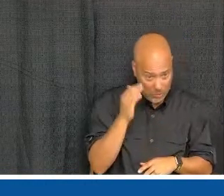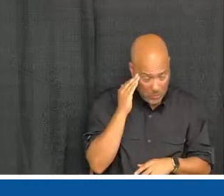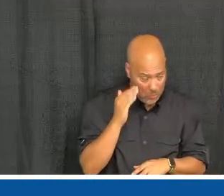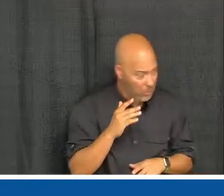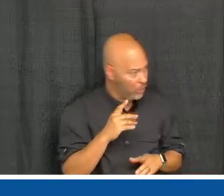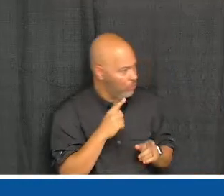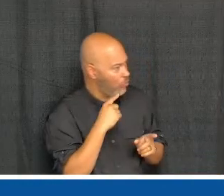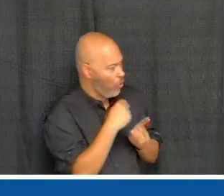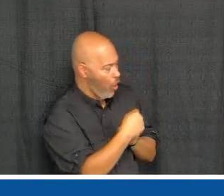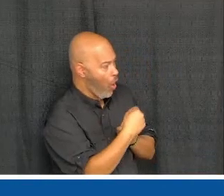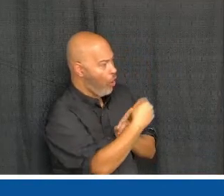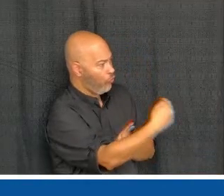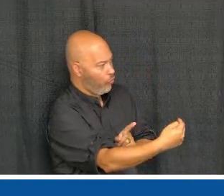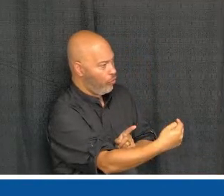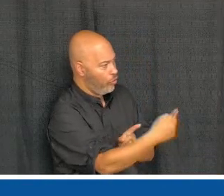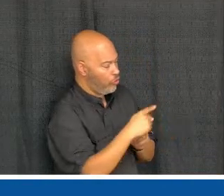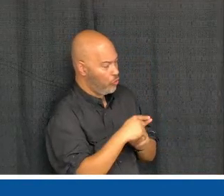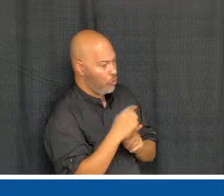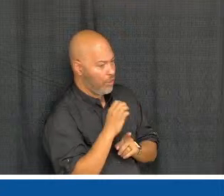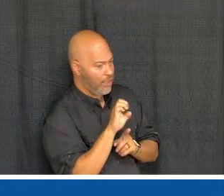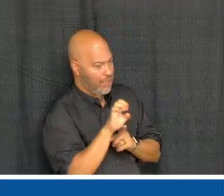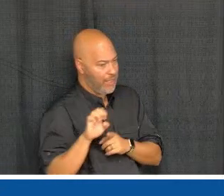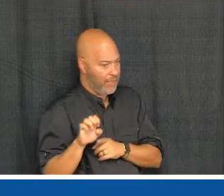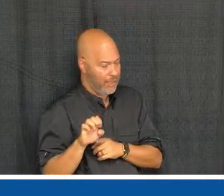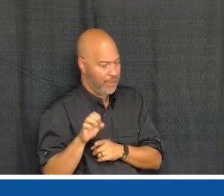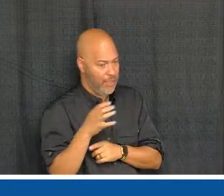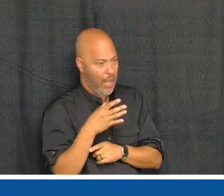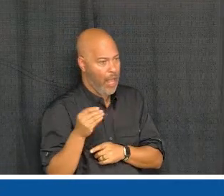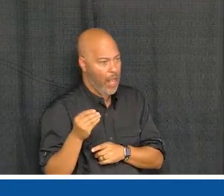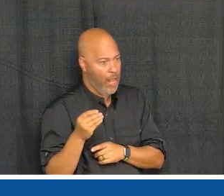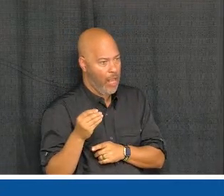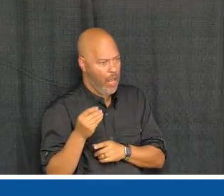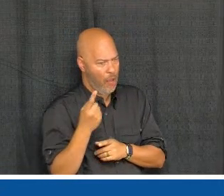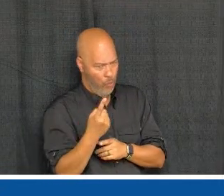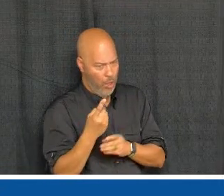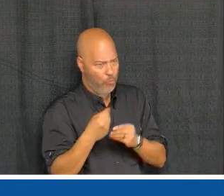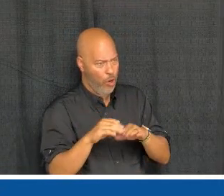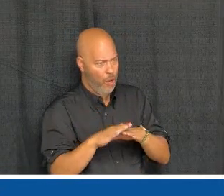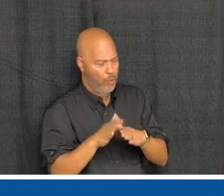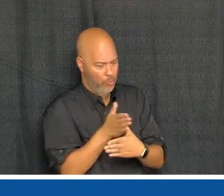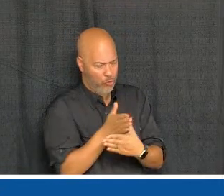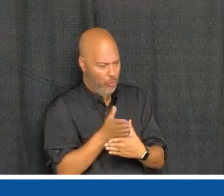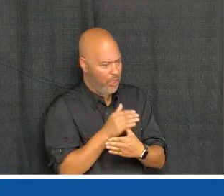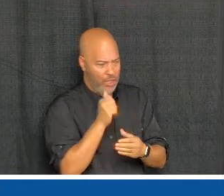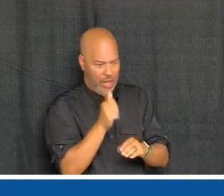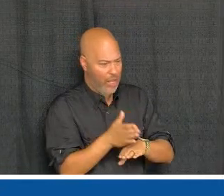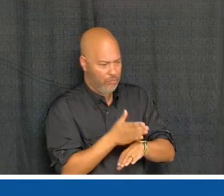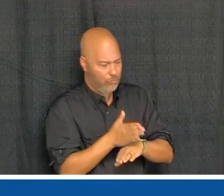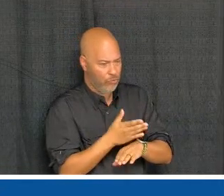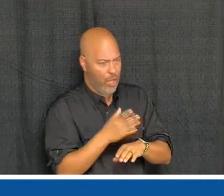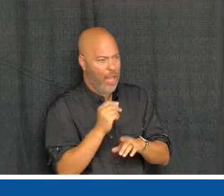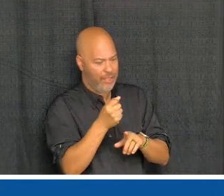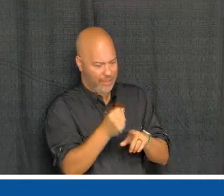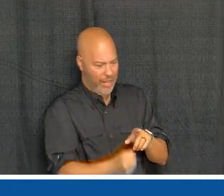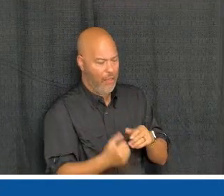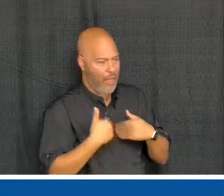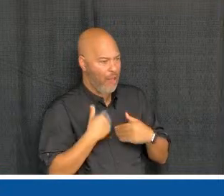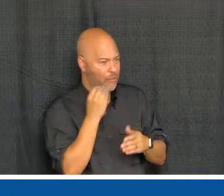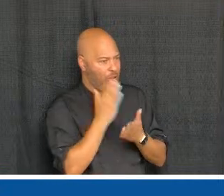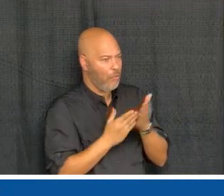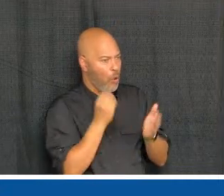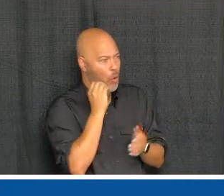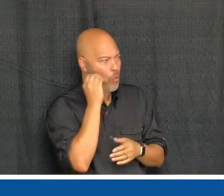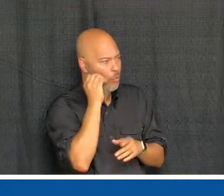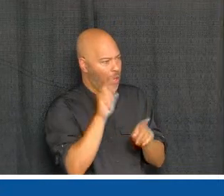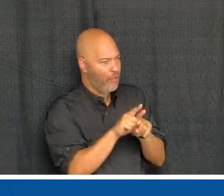directly across the street to the east, and there's a property in between that's not developed, and then to the south there are some homes,